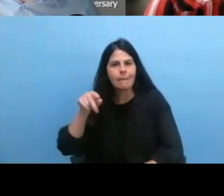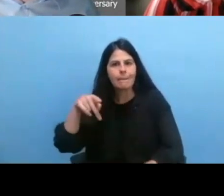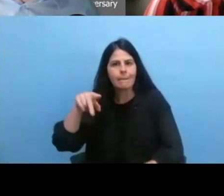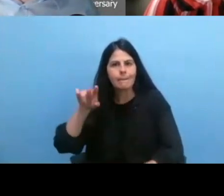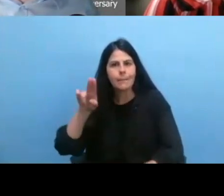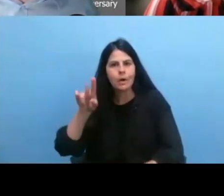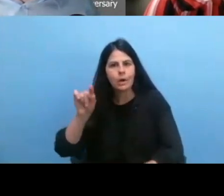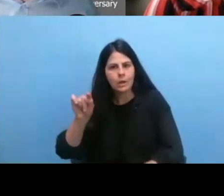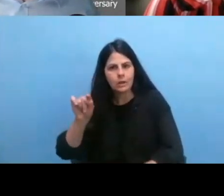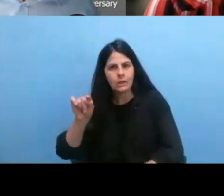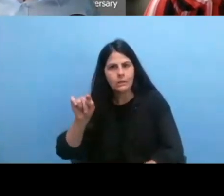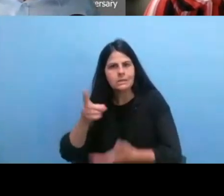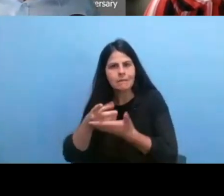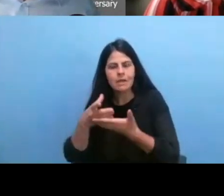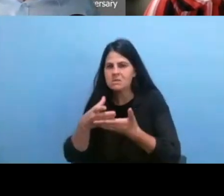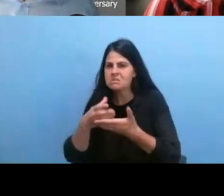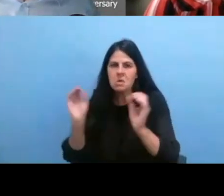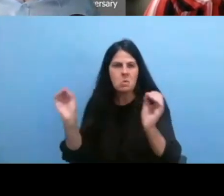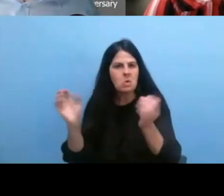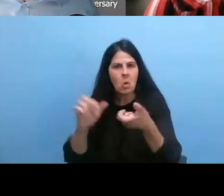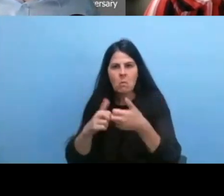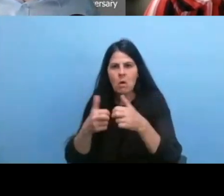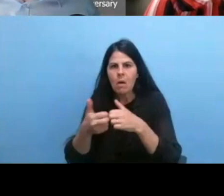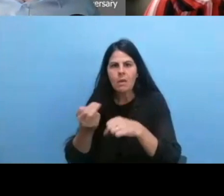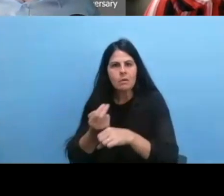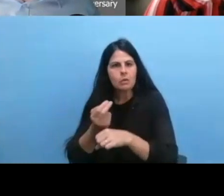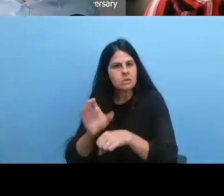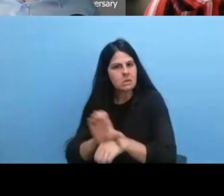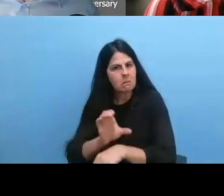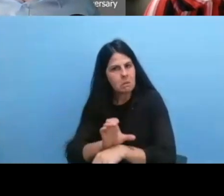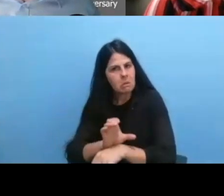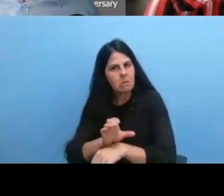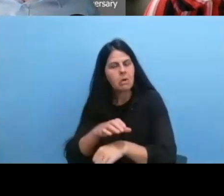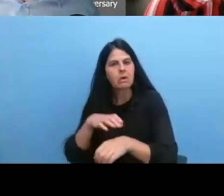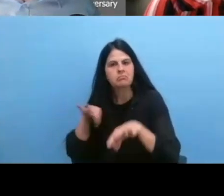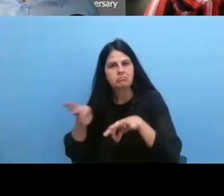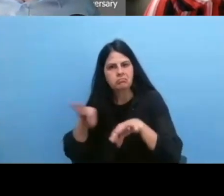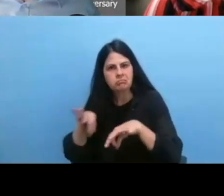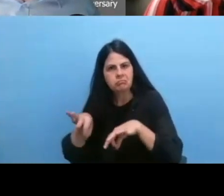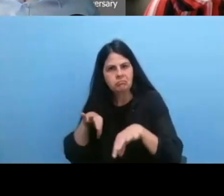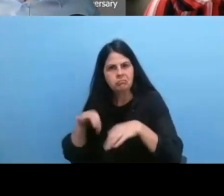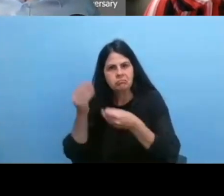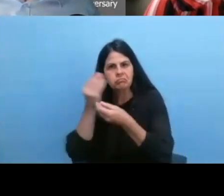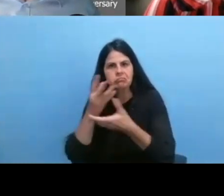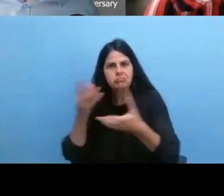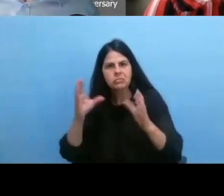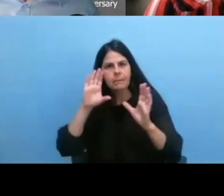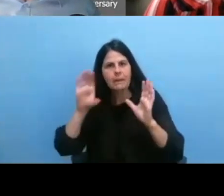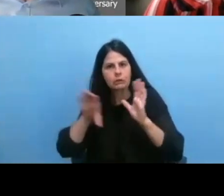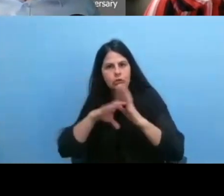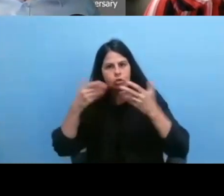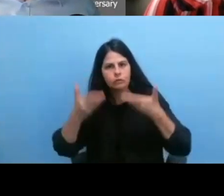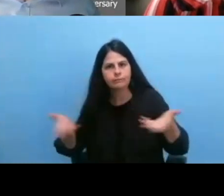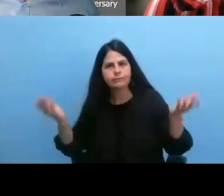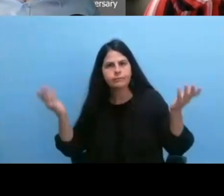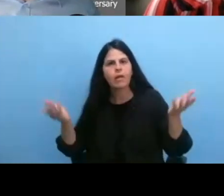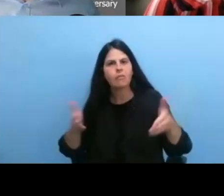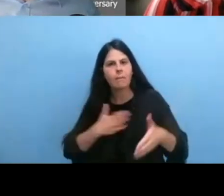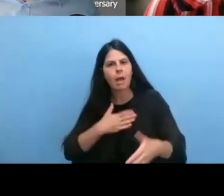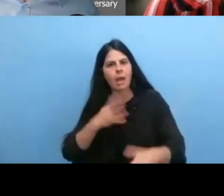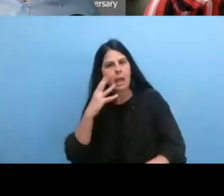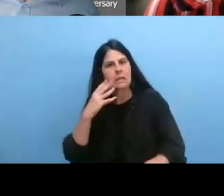know, doing the computer. And just to portray like even your experience